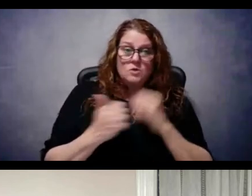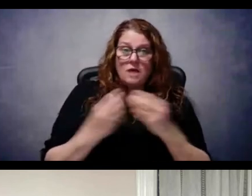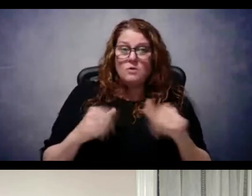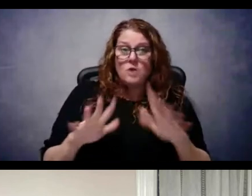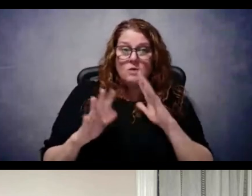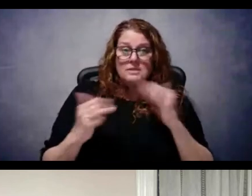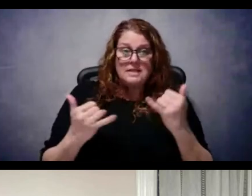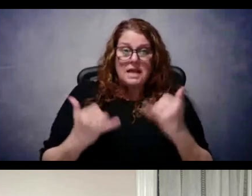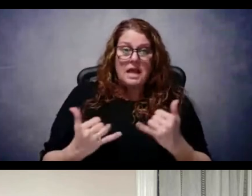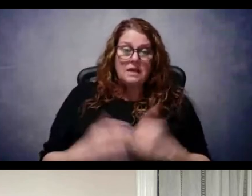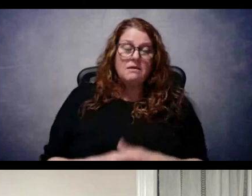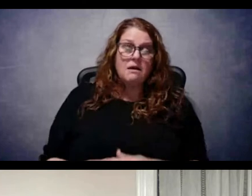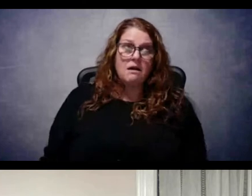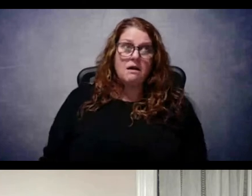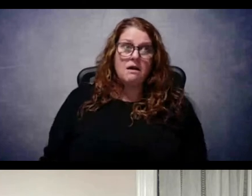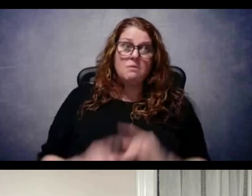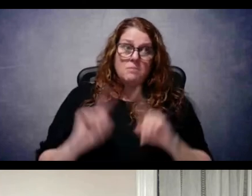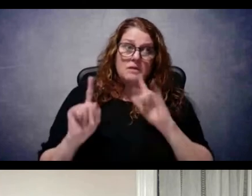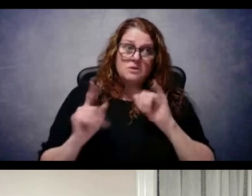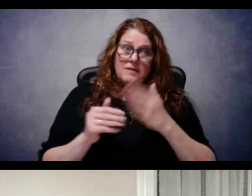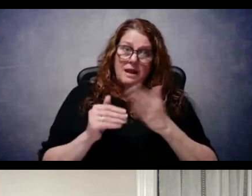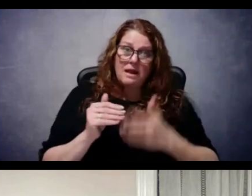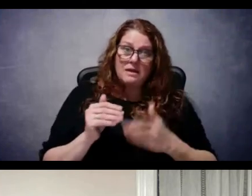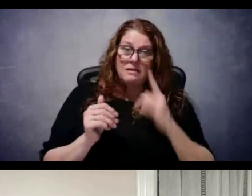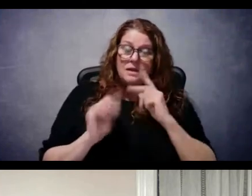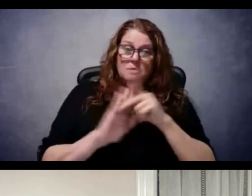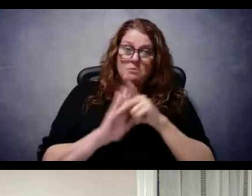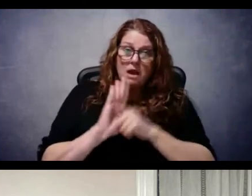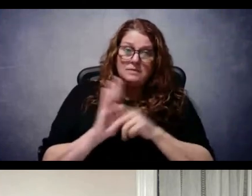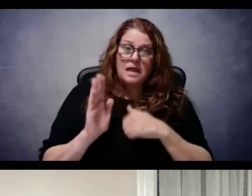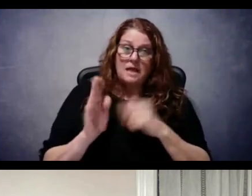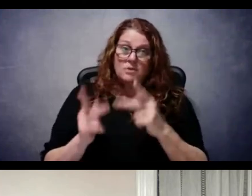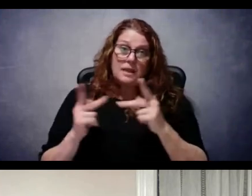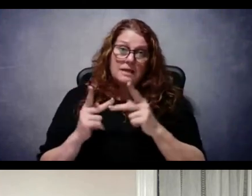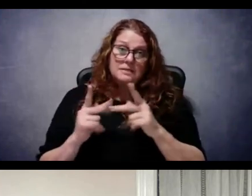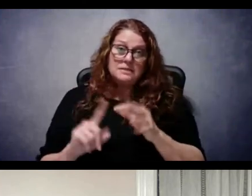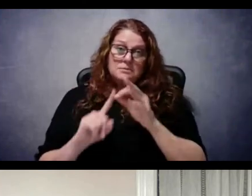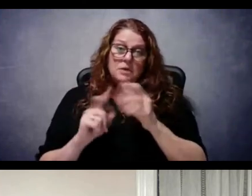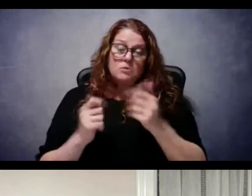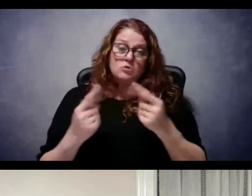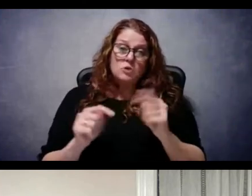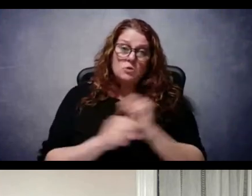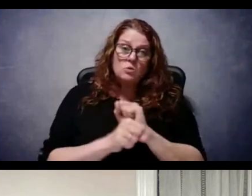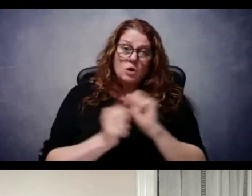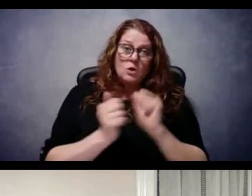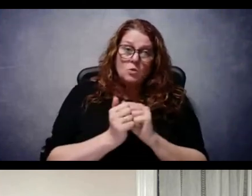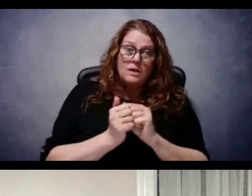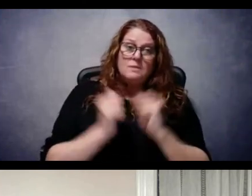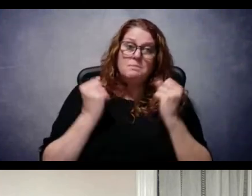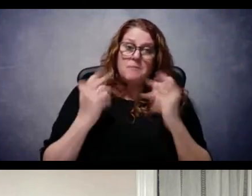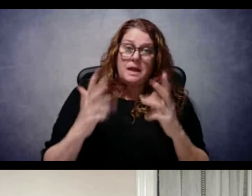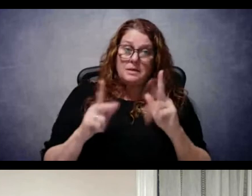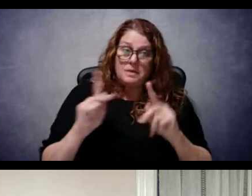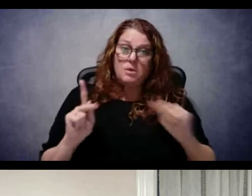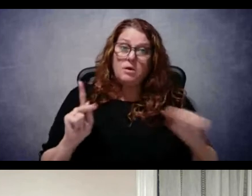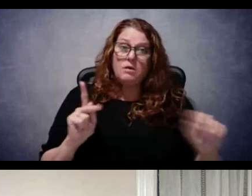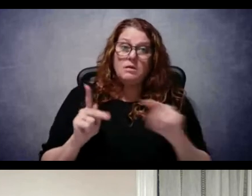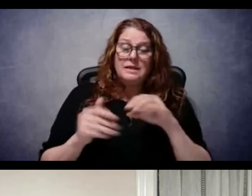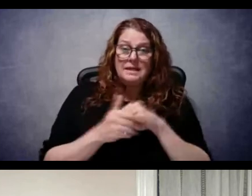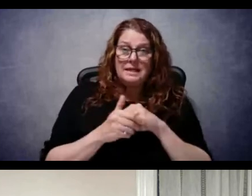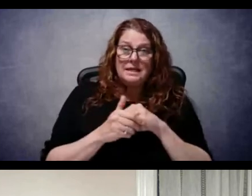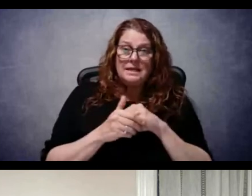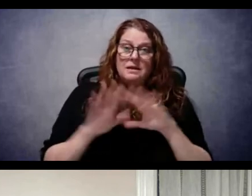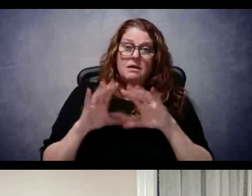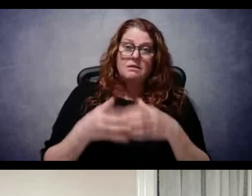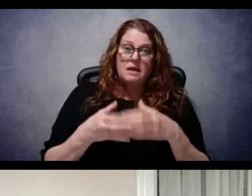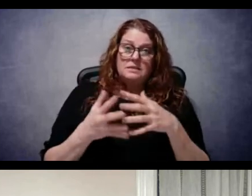today. But to that end, I think policy has its place, especially when you're trying to work with a bunch of people in a